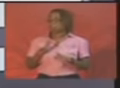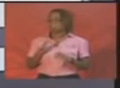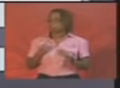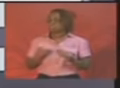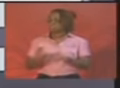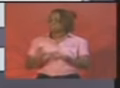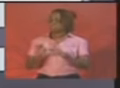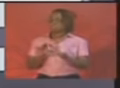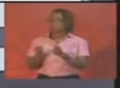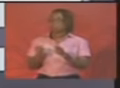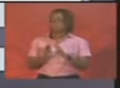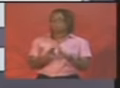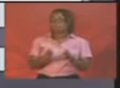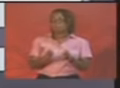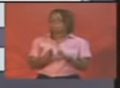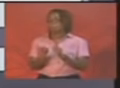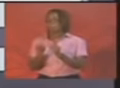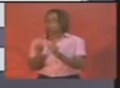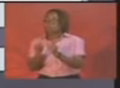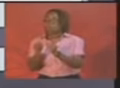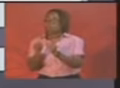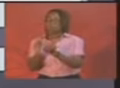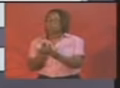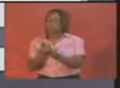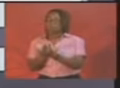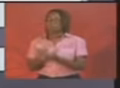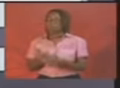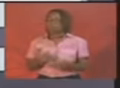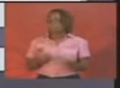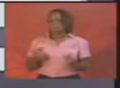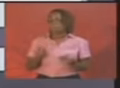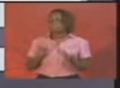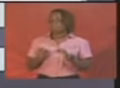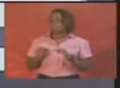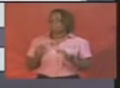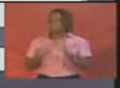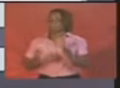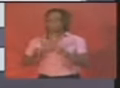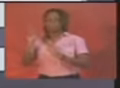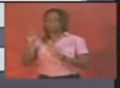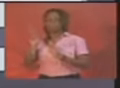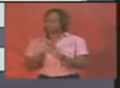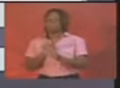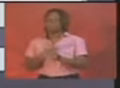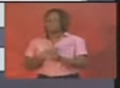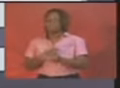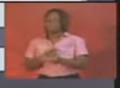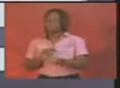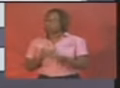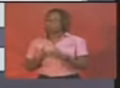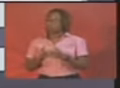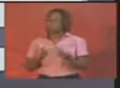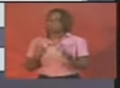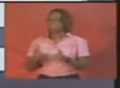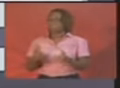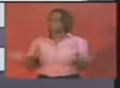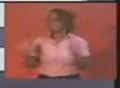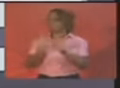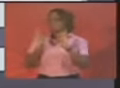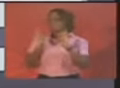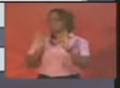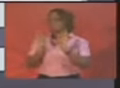the transfer even in the schools, and eventually, as per other countries, we will be able to have all children back in